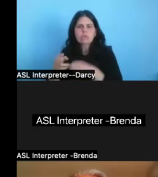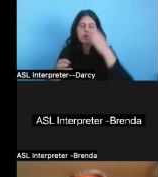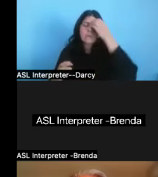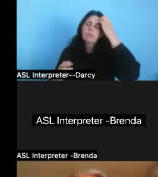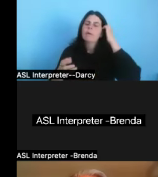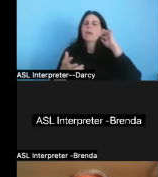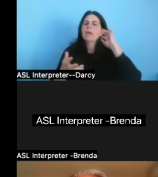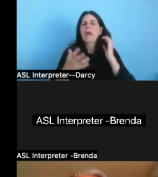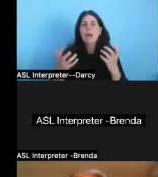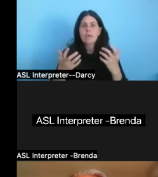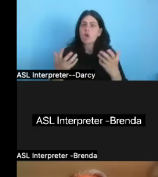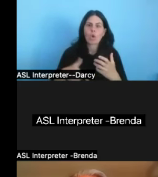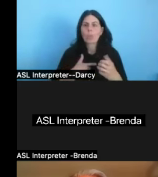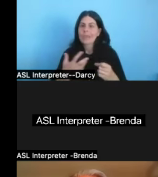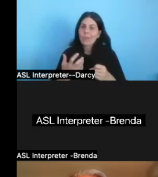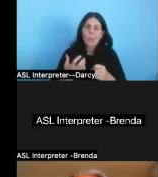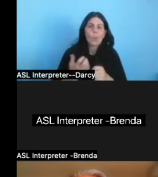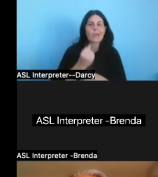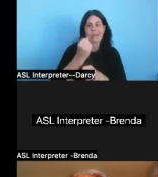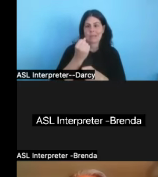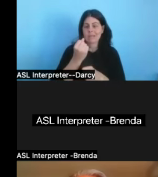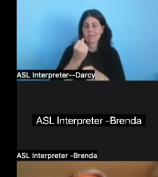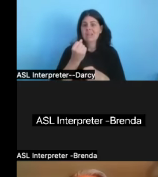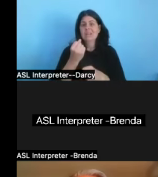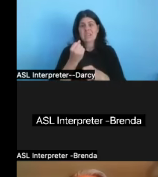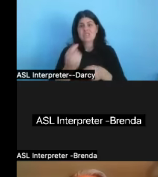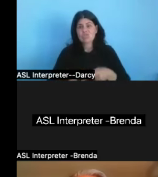infrastructure? I remember from the